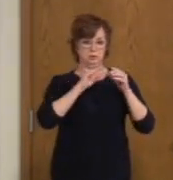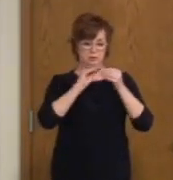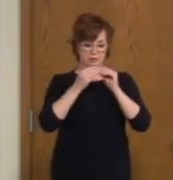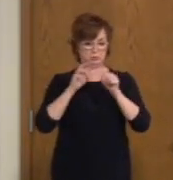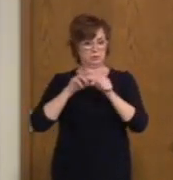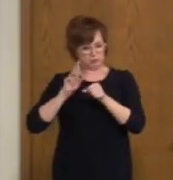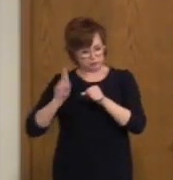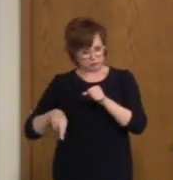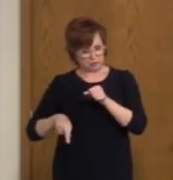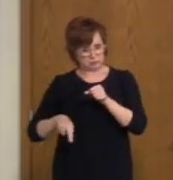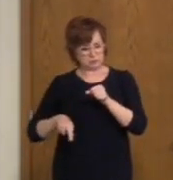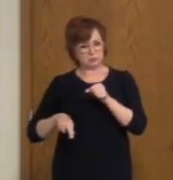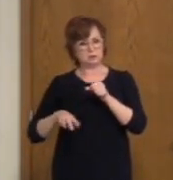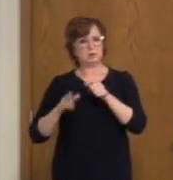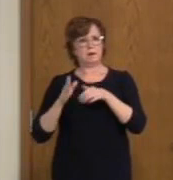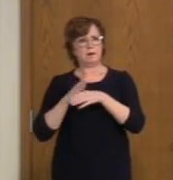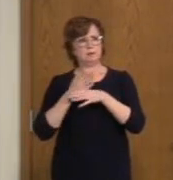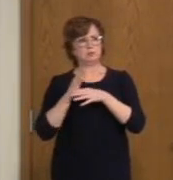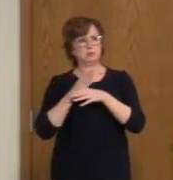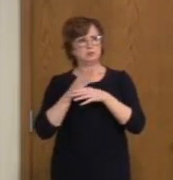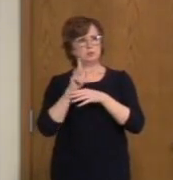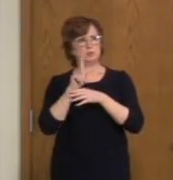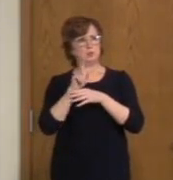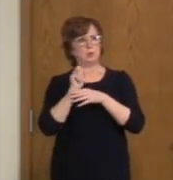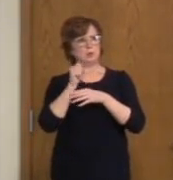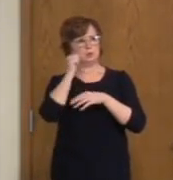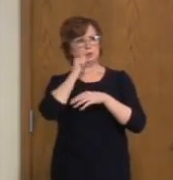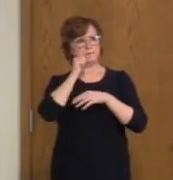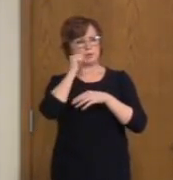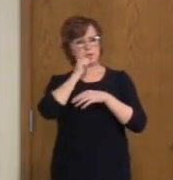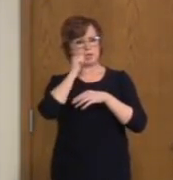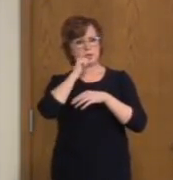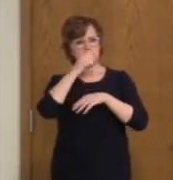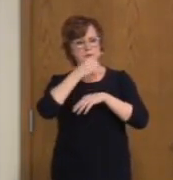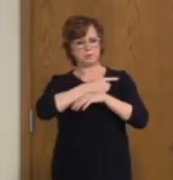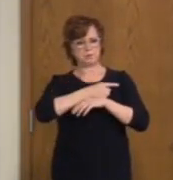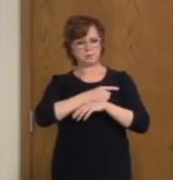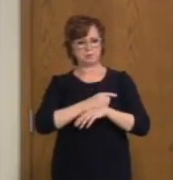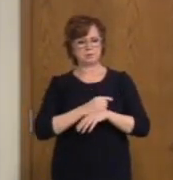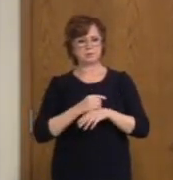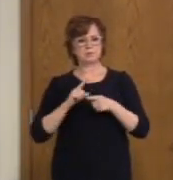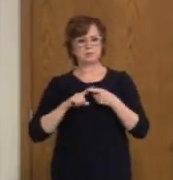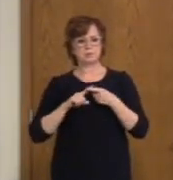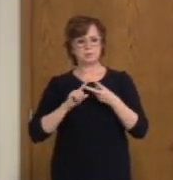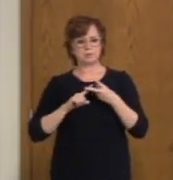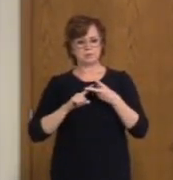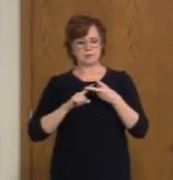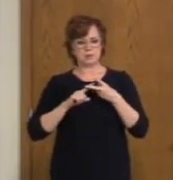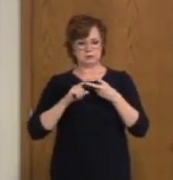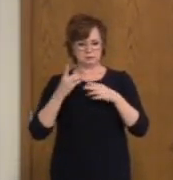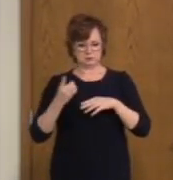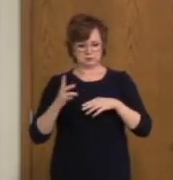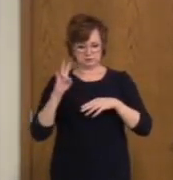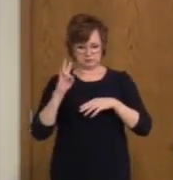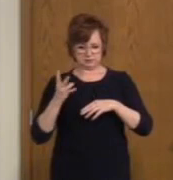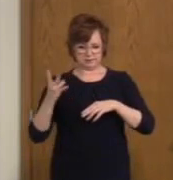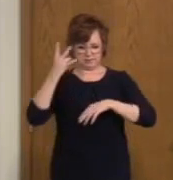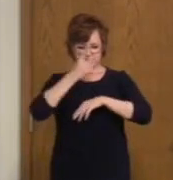at averaging around 100 per day, test positive per 7-day average